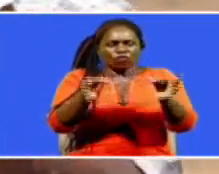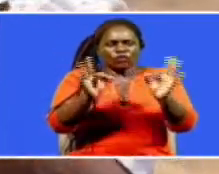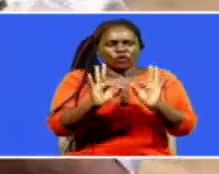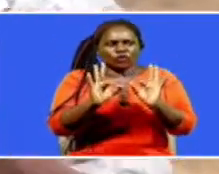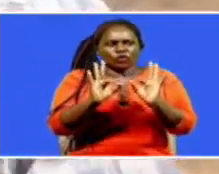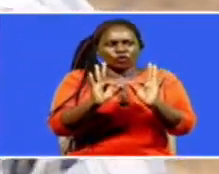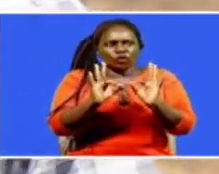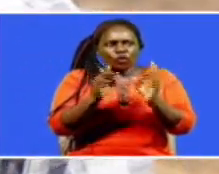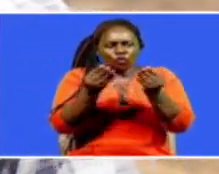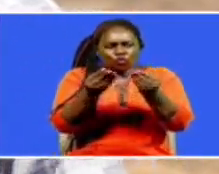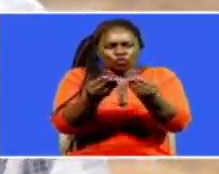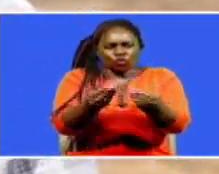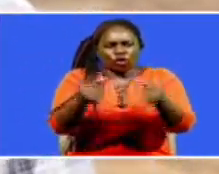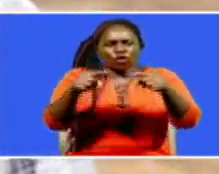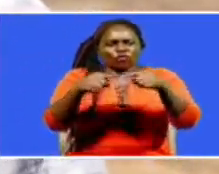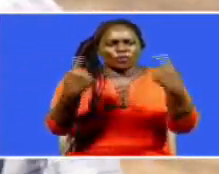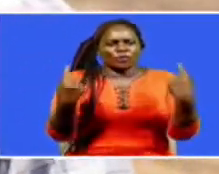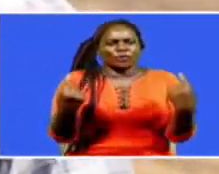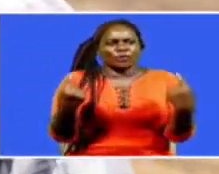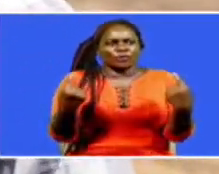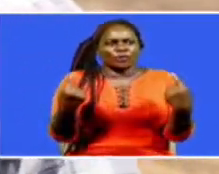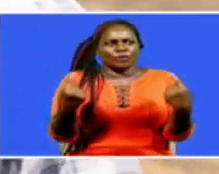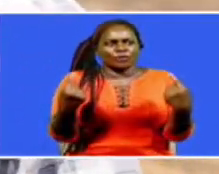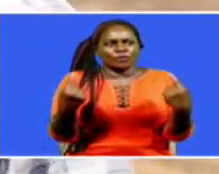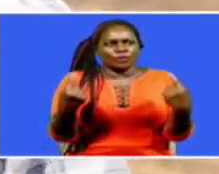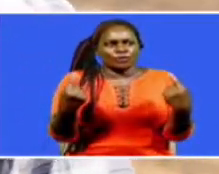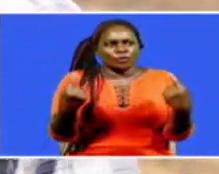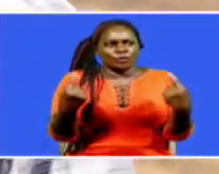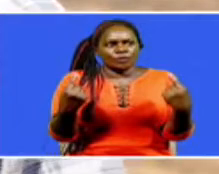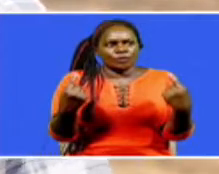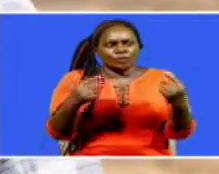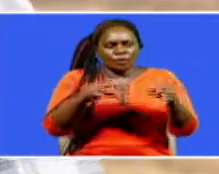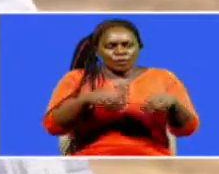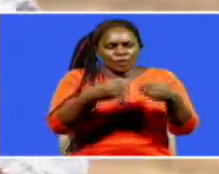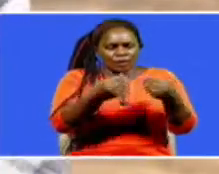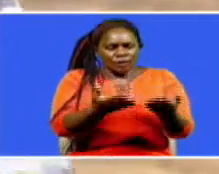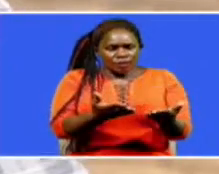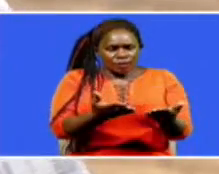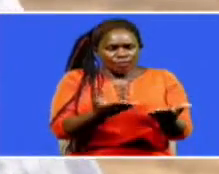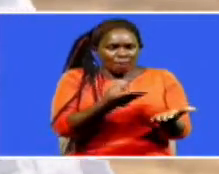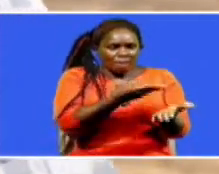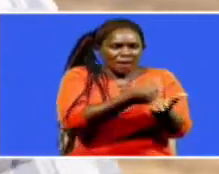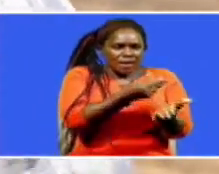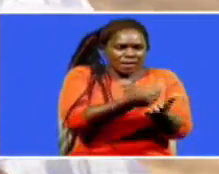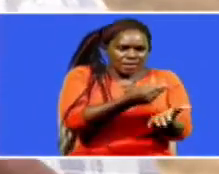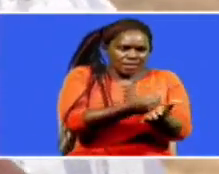kuita wafanye Maslahi yule mzee wanapeana mapesa